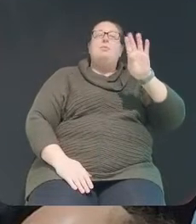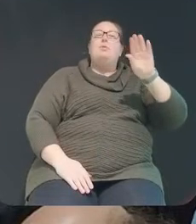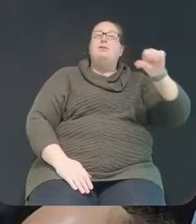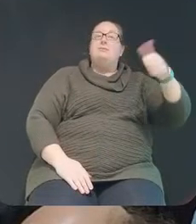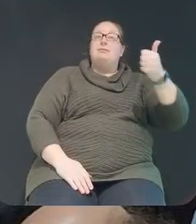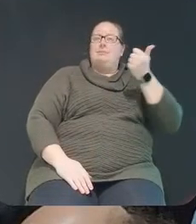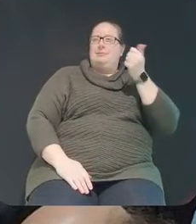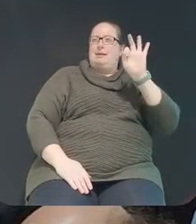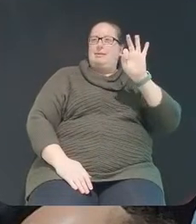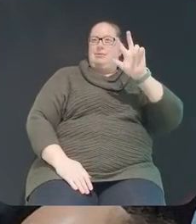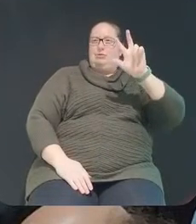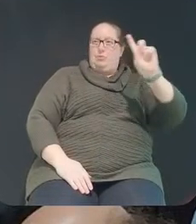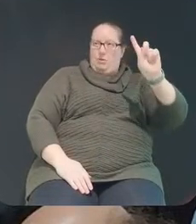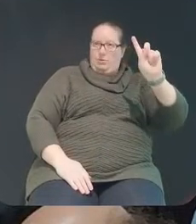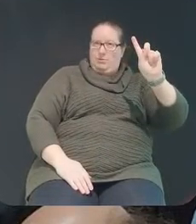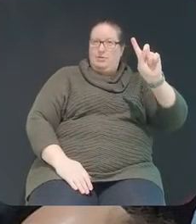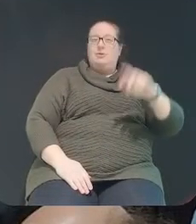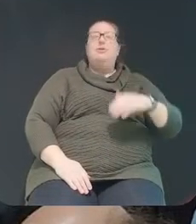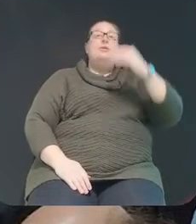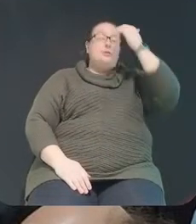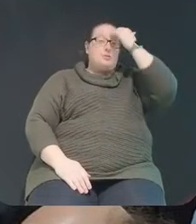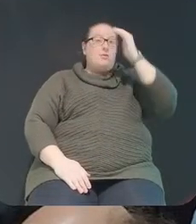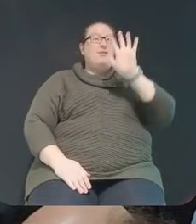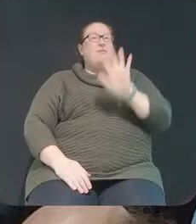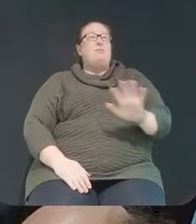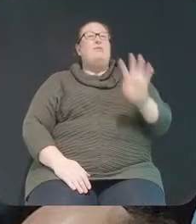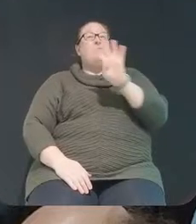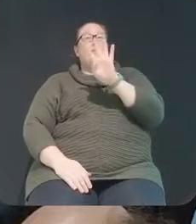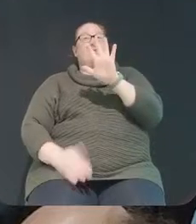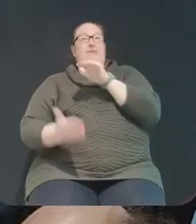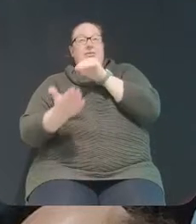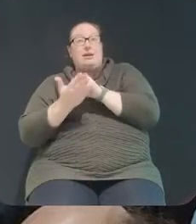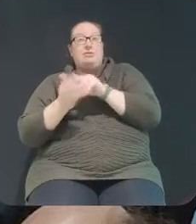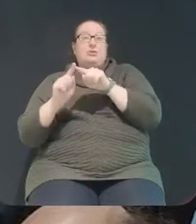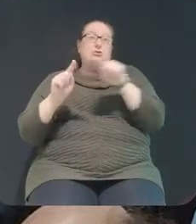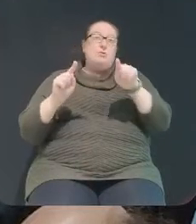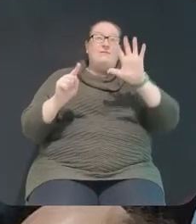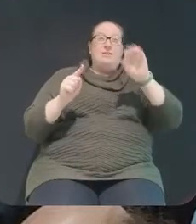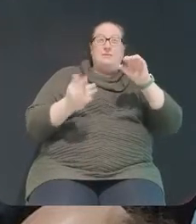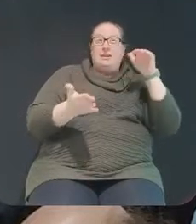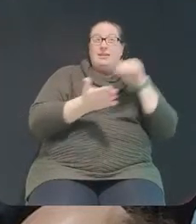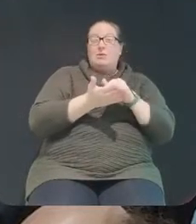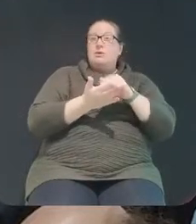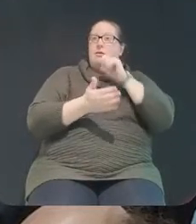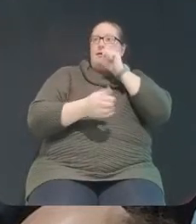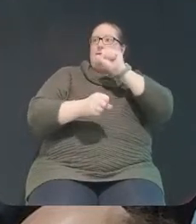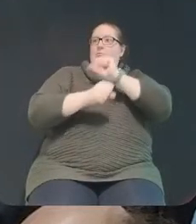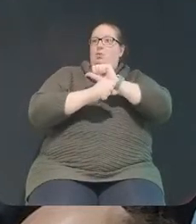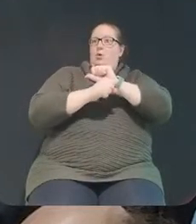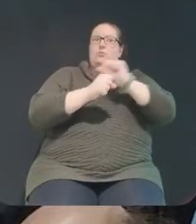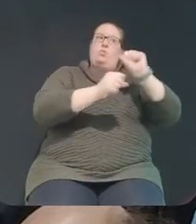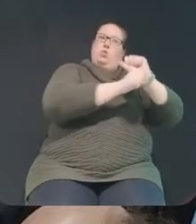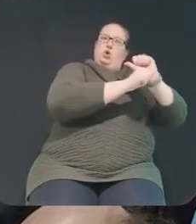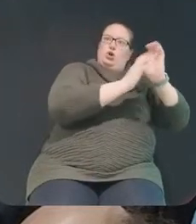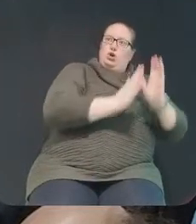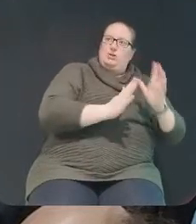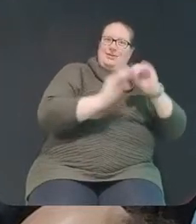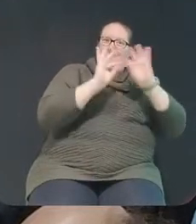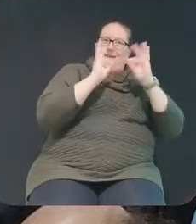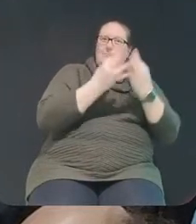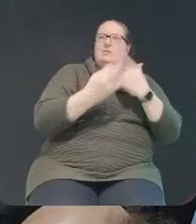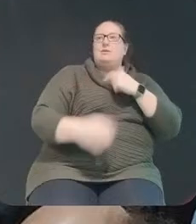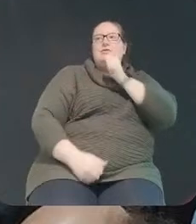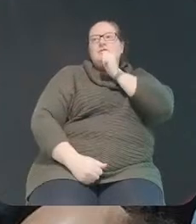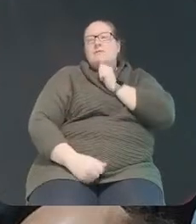1931. It is known that there are between 45,000 to 50,000 unemployed workers and their families, and they are suffering